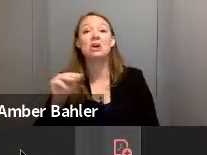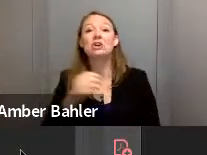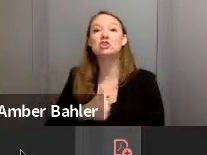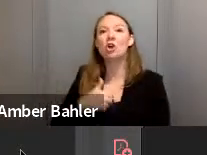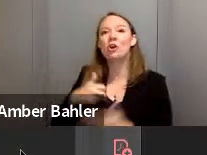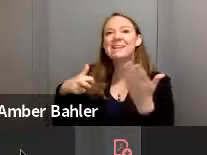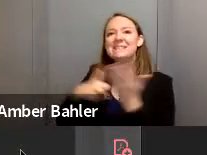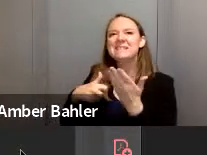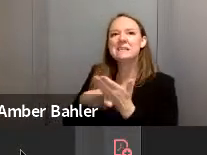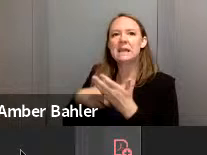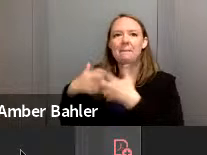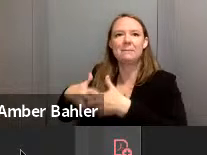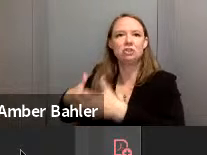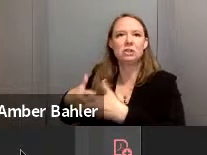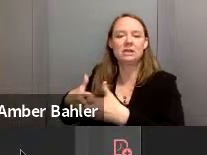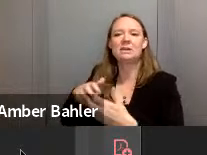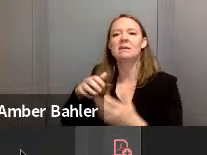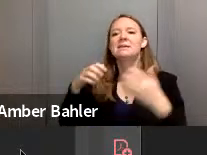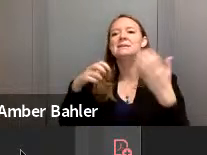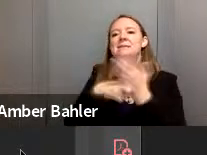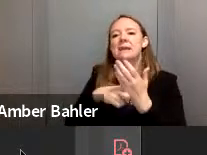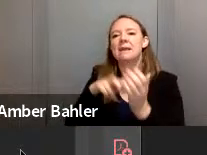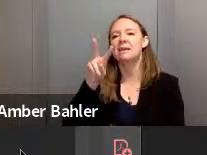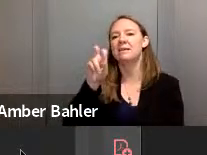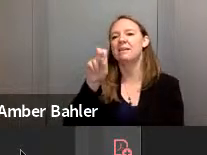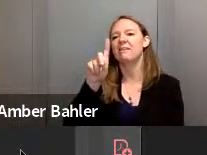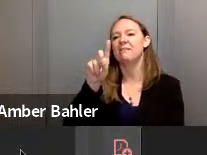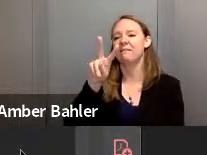vending machine. Oh, okay.